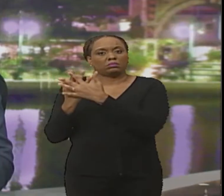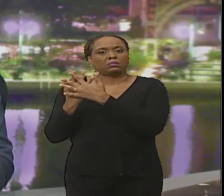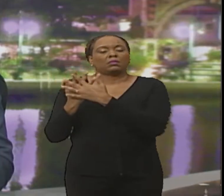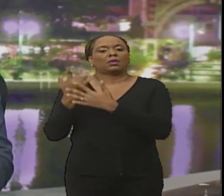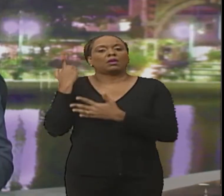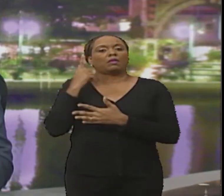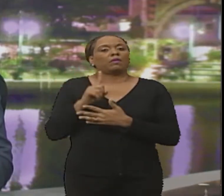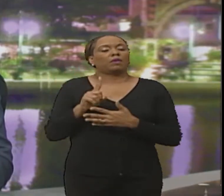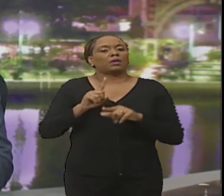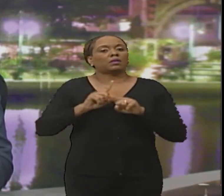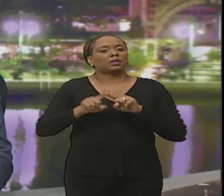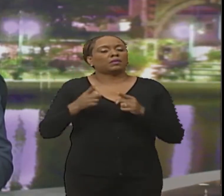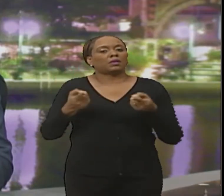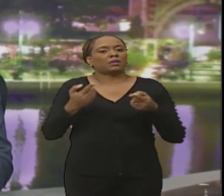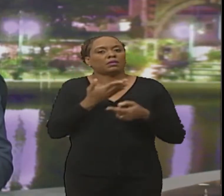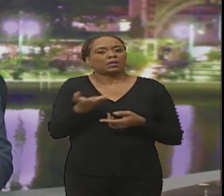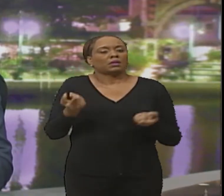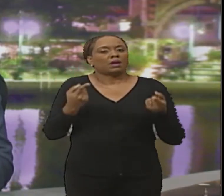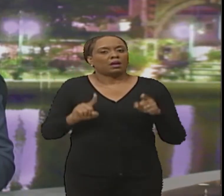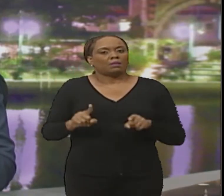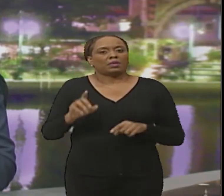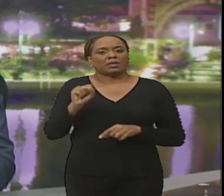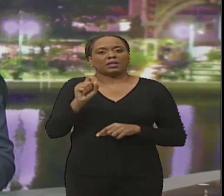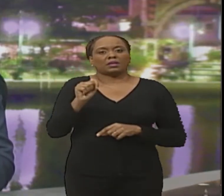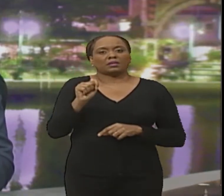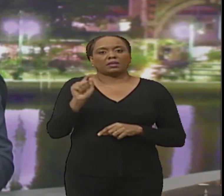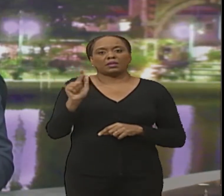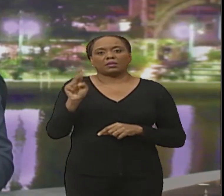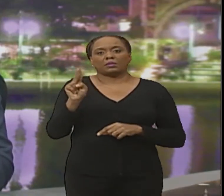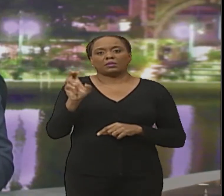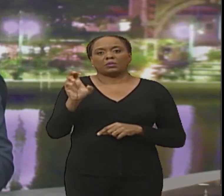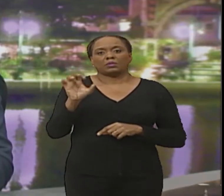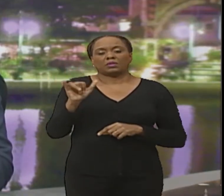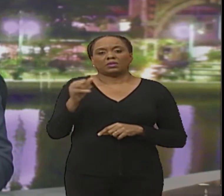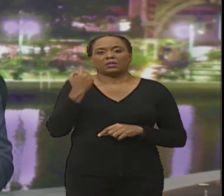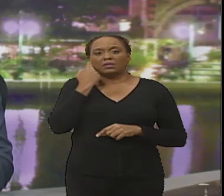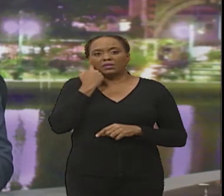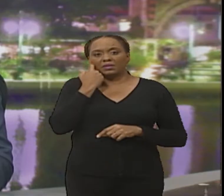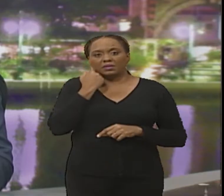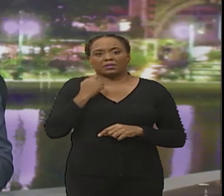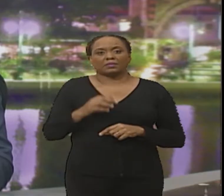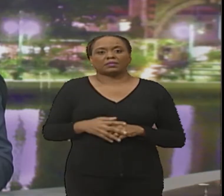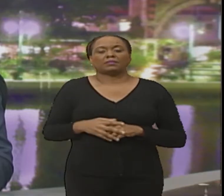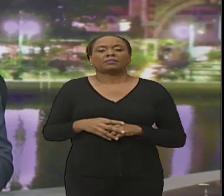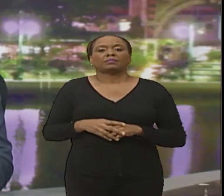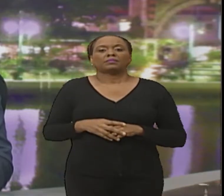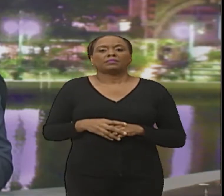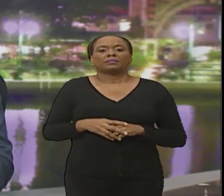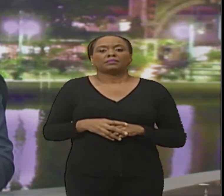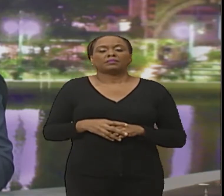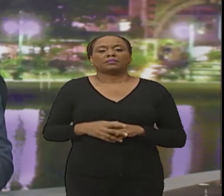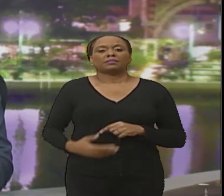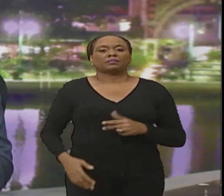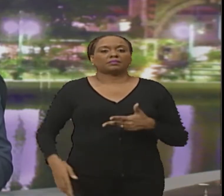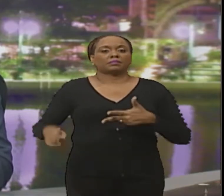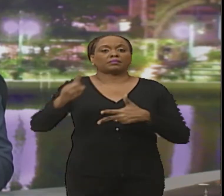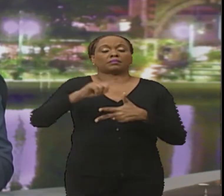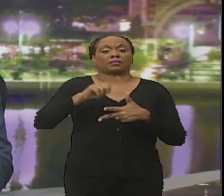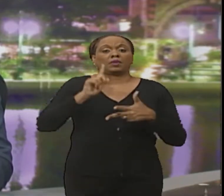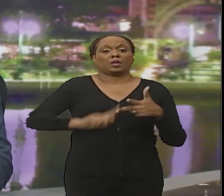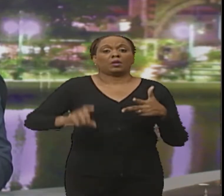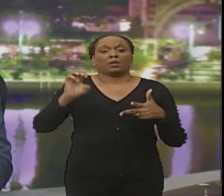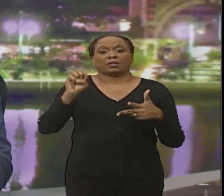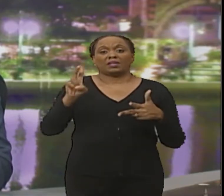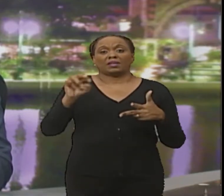occurred in Crab Hill, St. Lucie late last month. The 40-year-old Jackman of Stroud Bay, which is also in Crab Hill, is accused of using